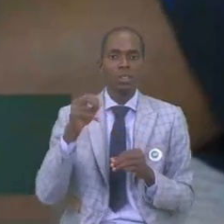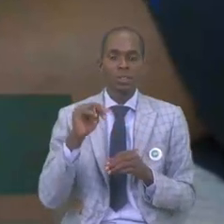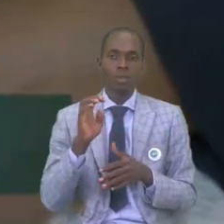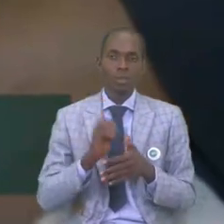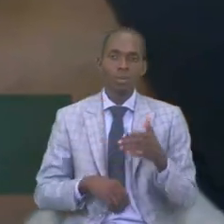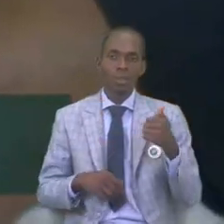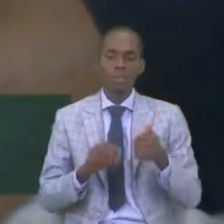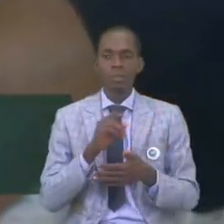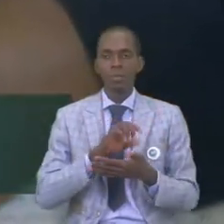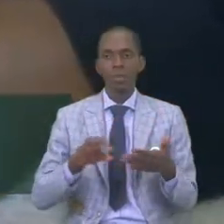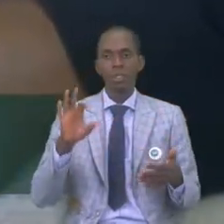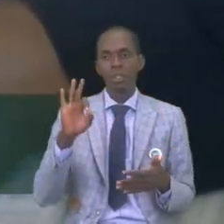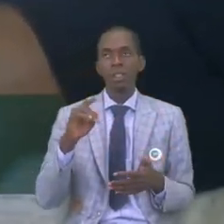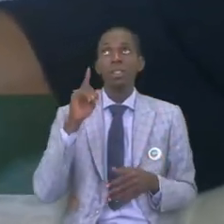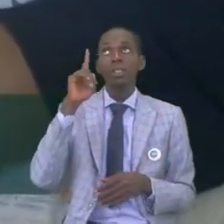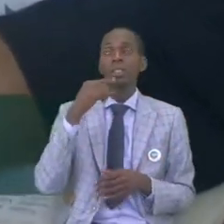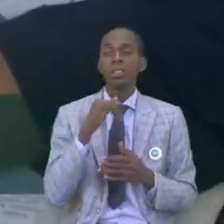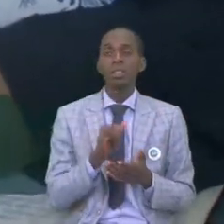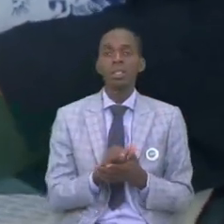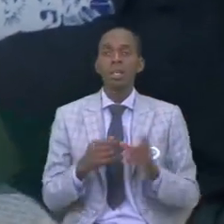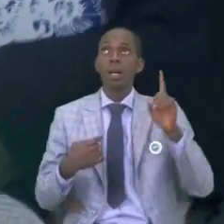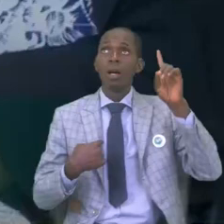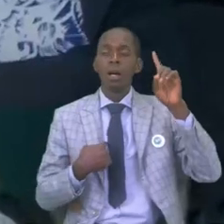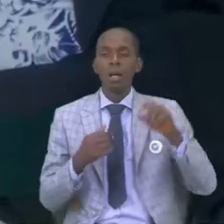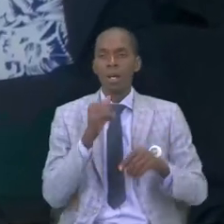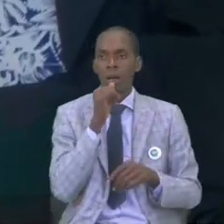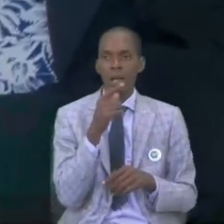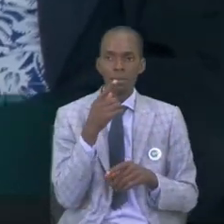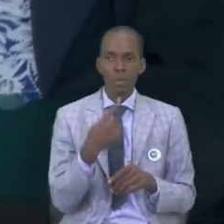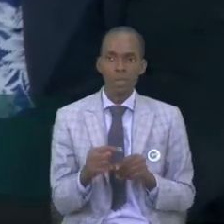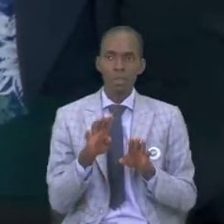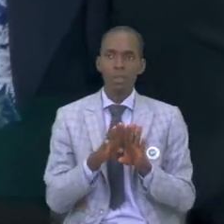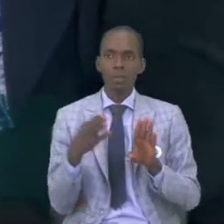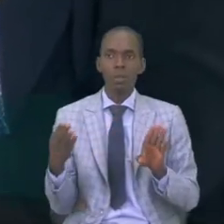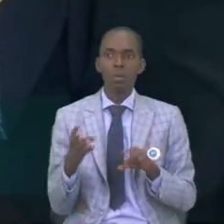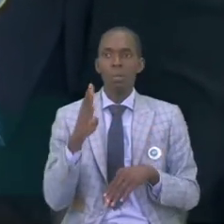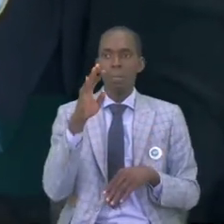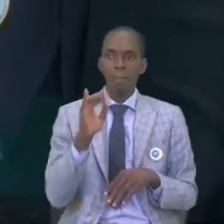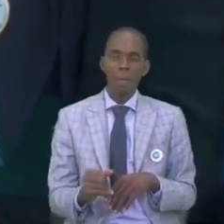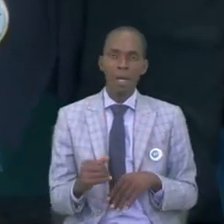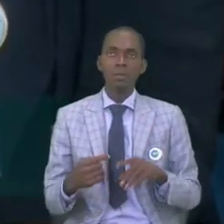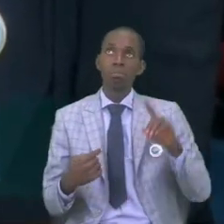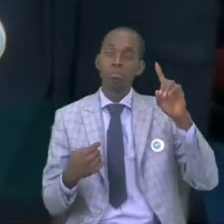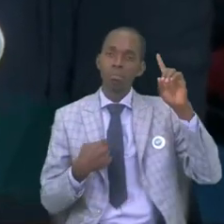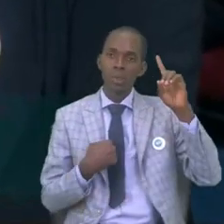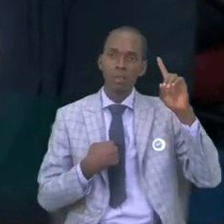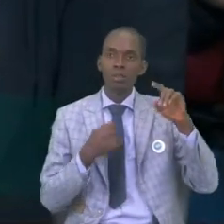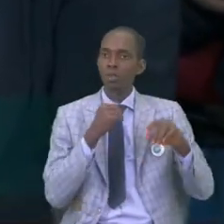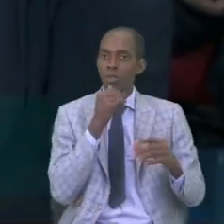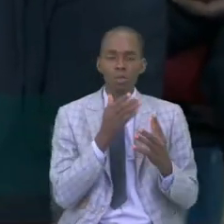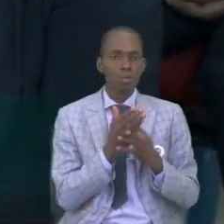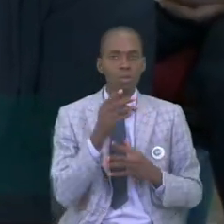am the door. By me, not by Peter, by me, not by